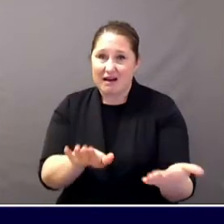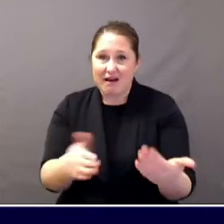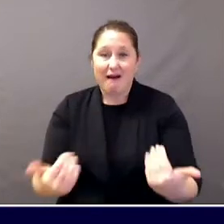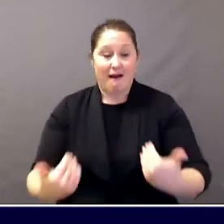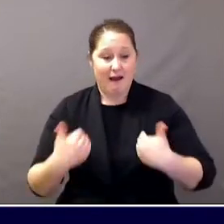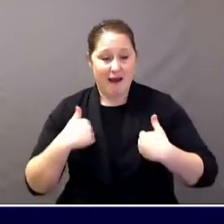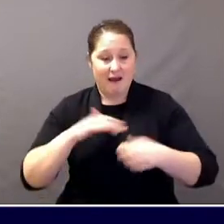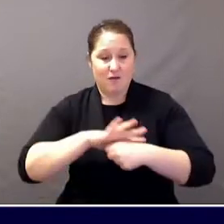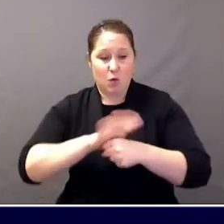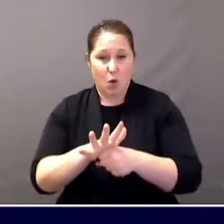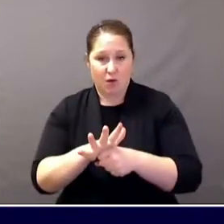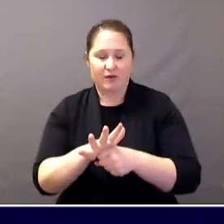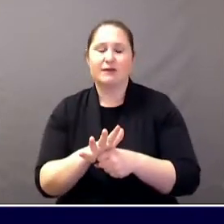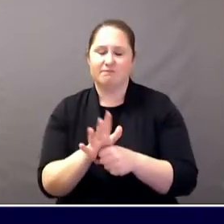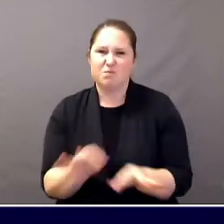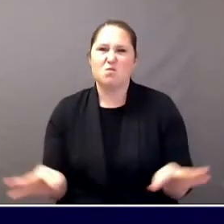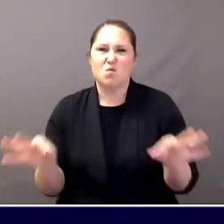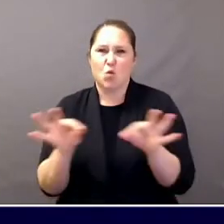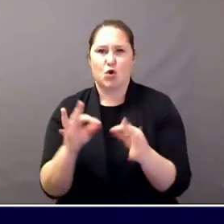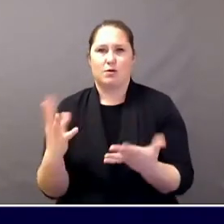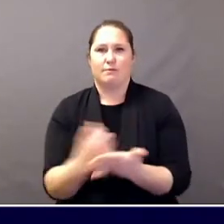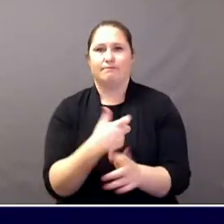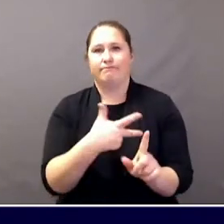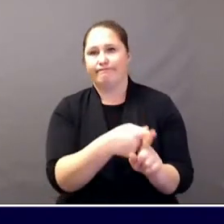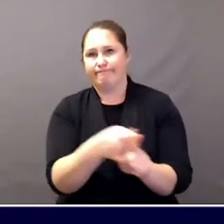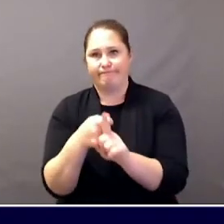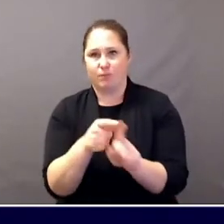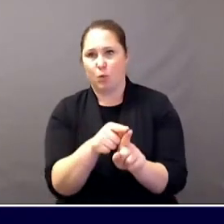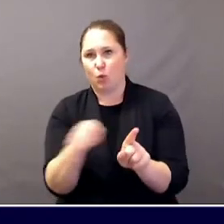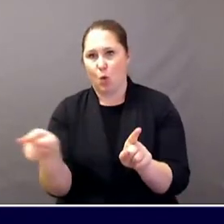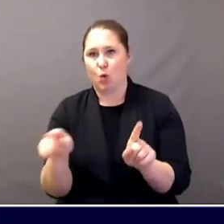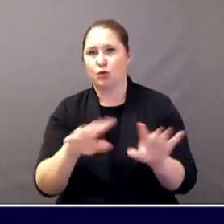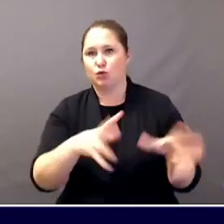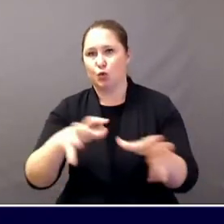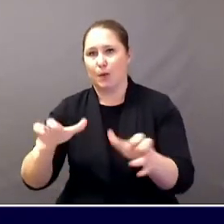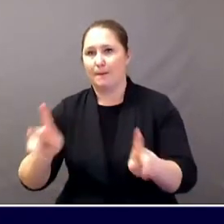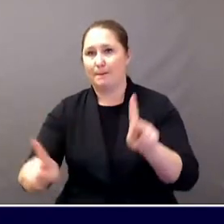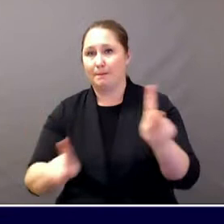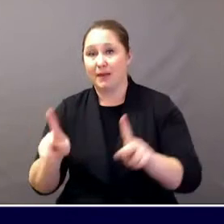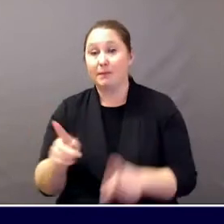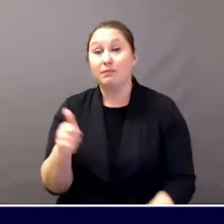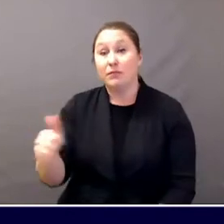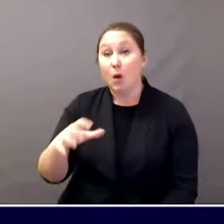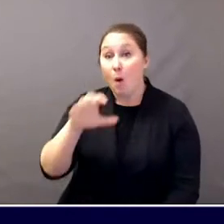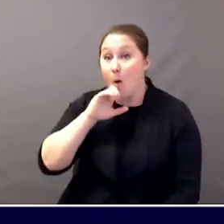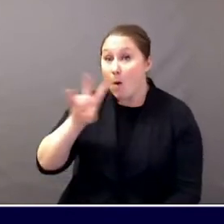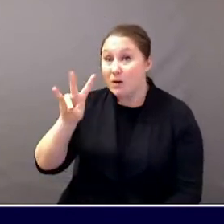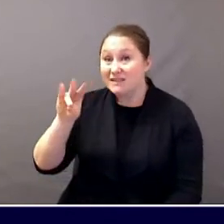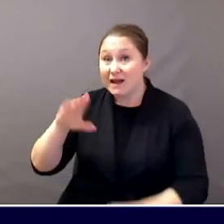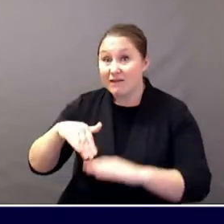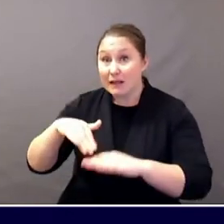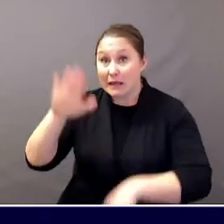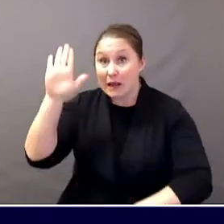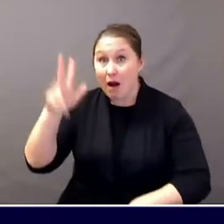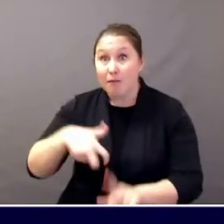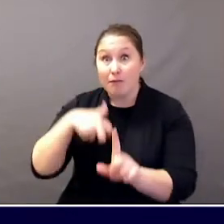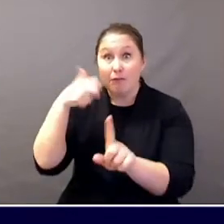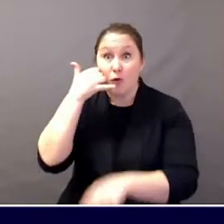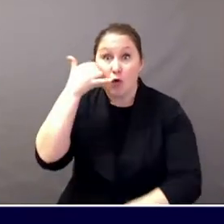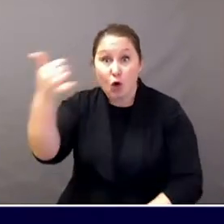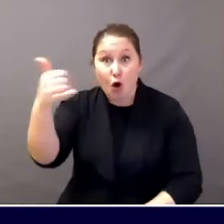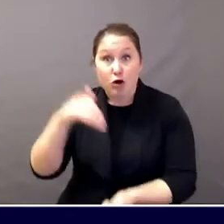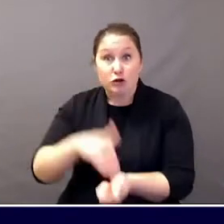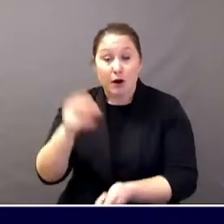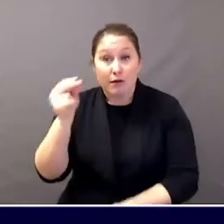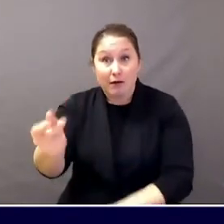clear. If you're 70 years of age or older, please don't go rushing to your doctor's office when you hear this news. They're not ready